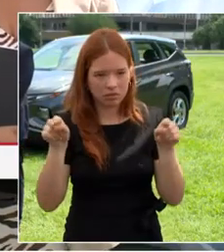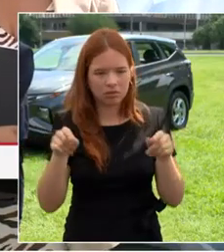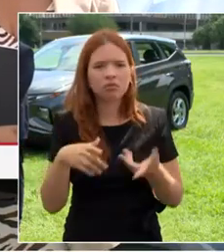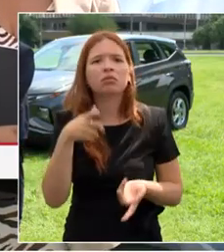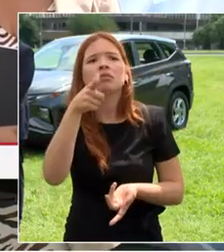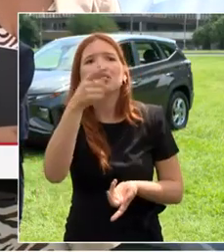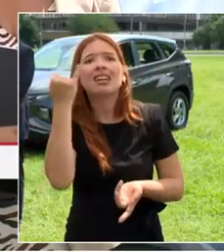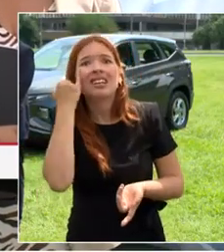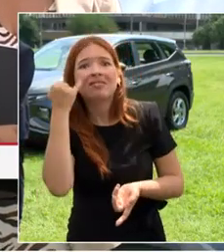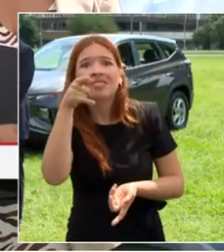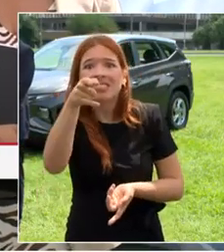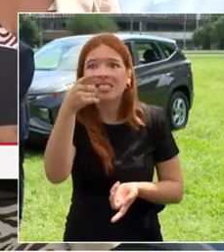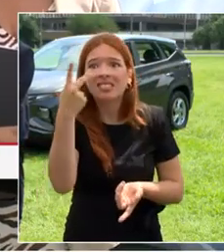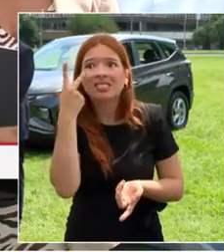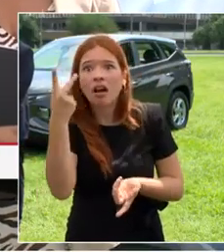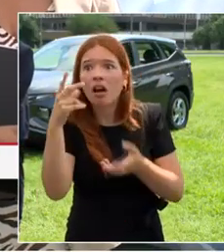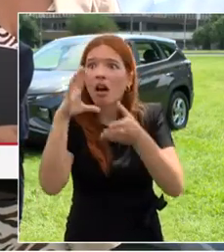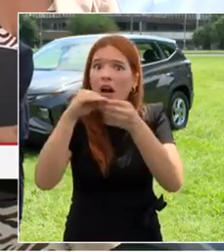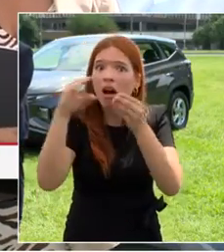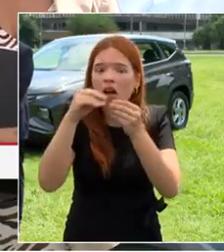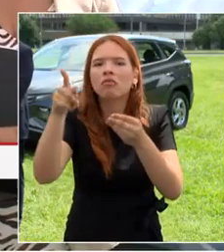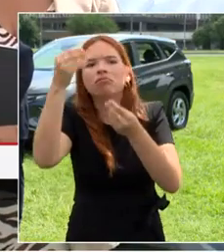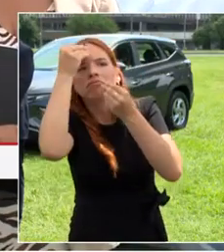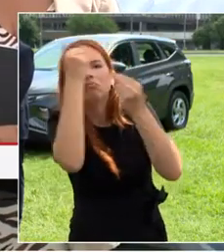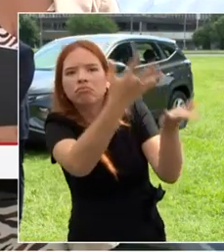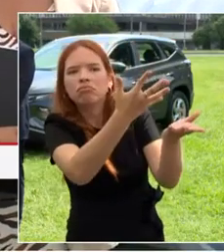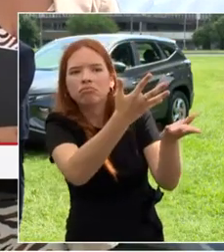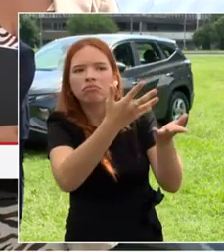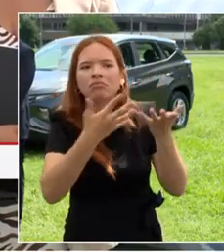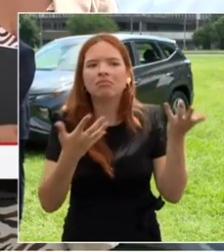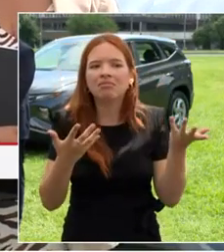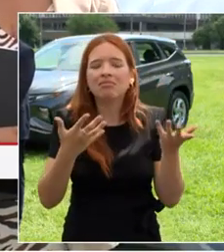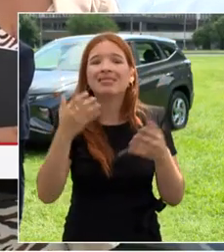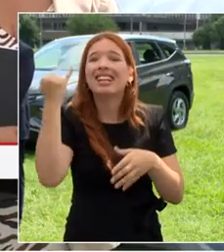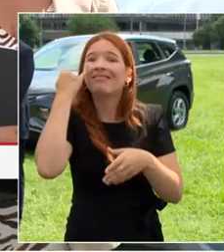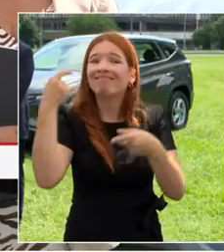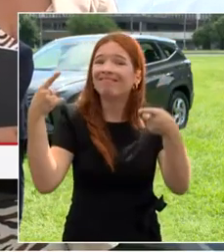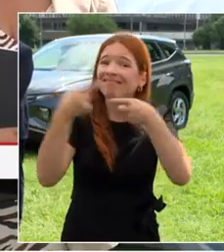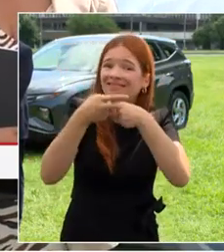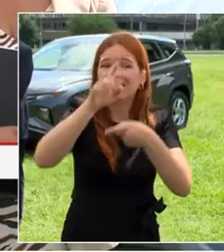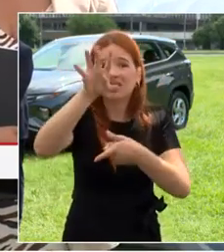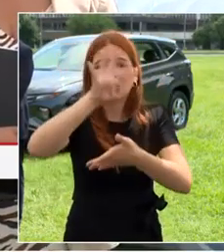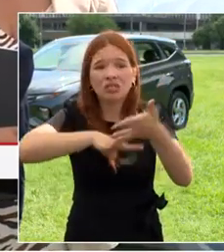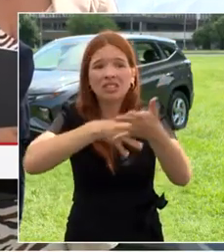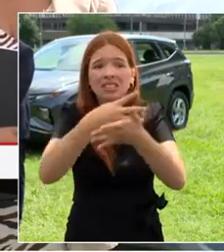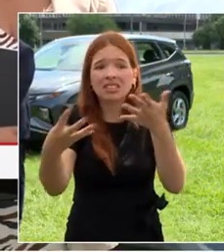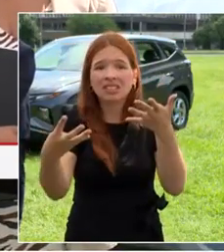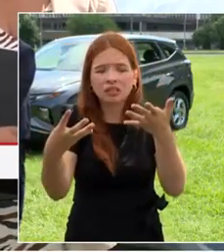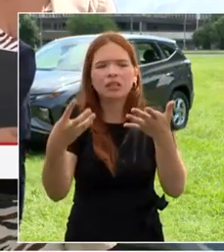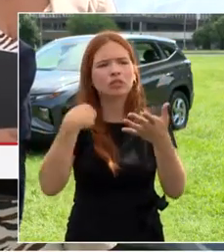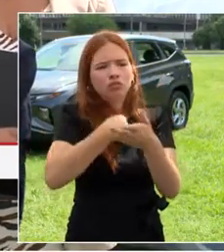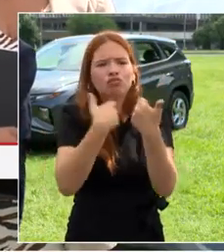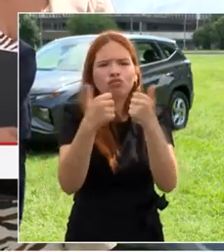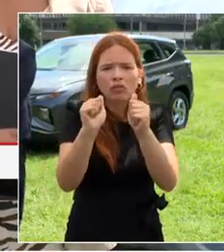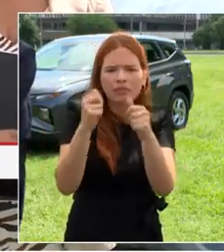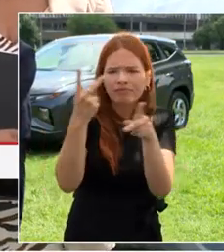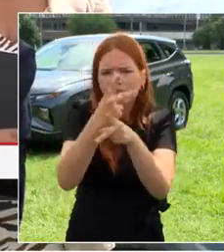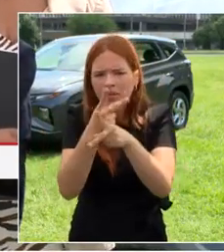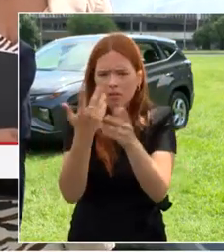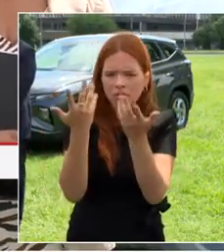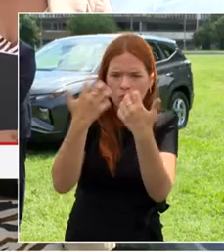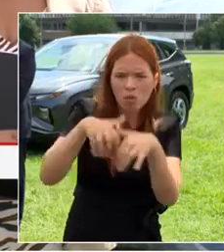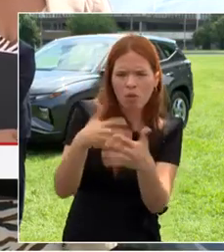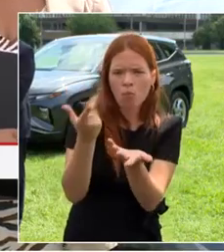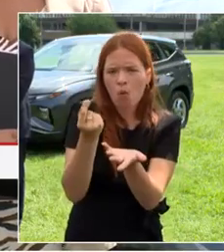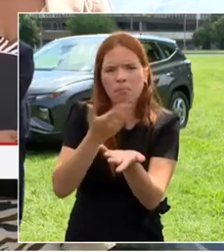they can't make it, see if you can help them get here for this important software update. You have heard me talk about the